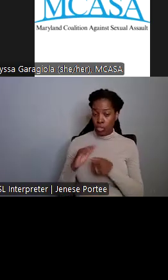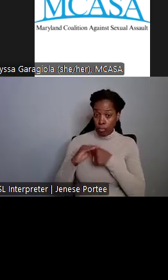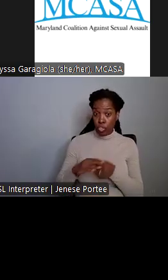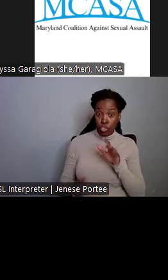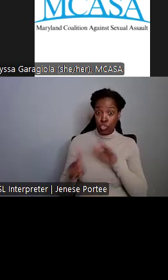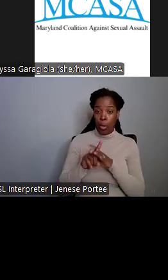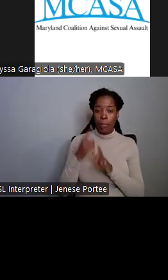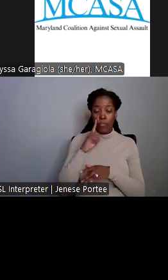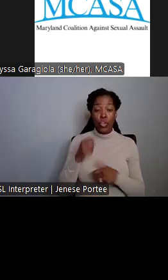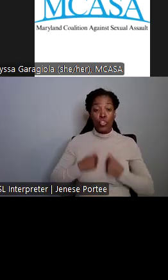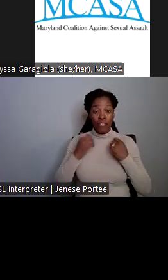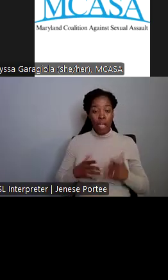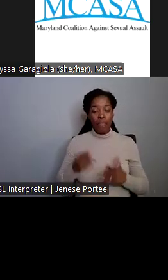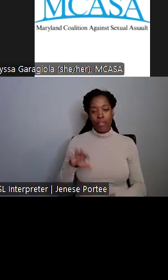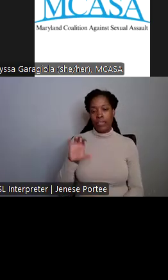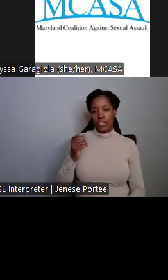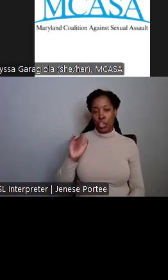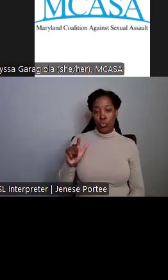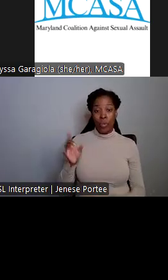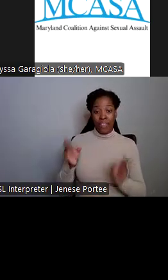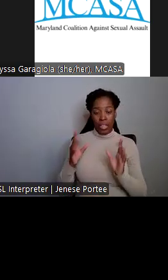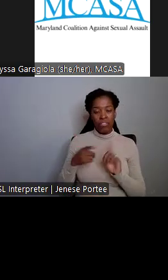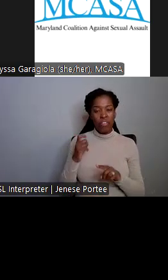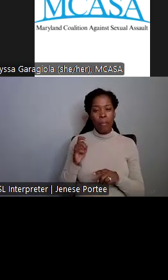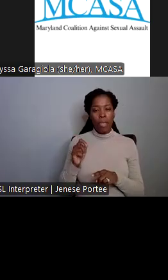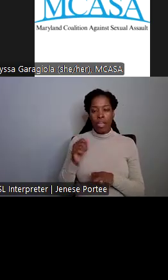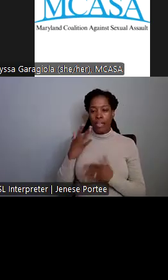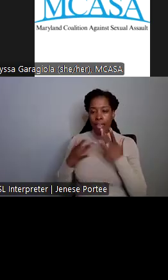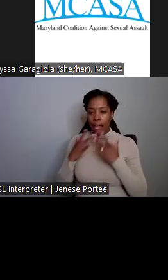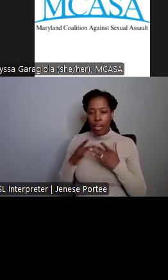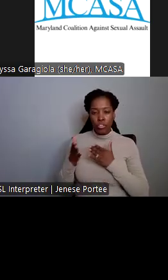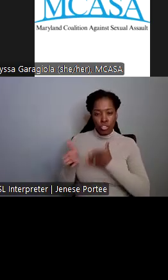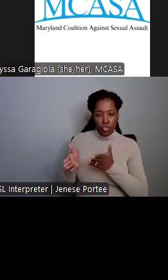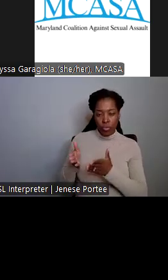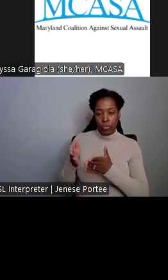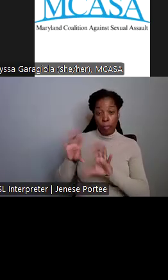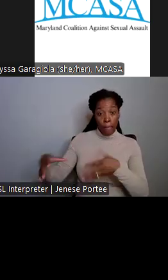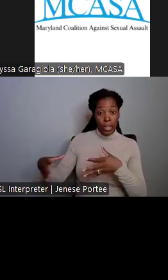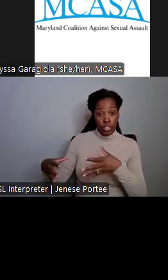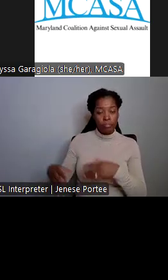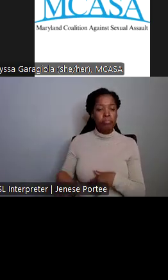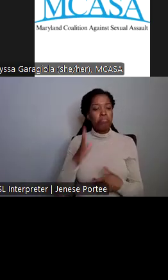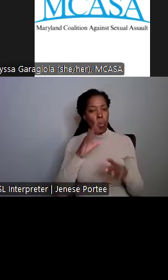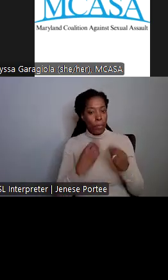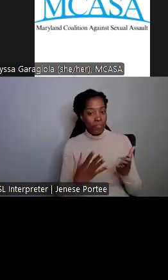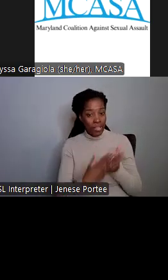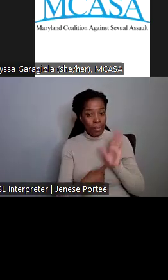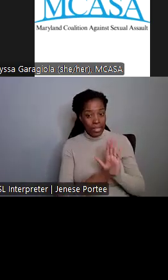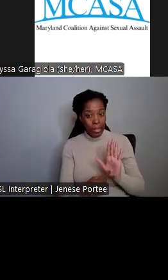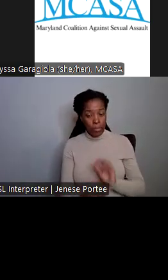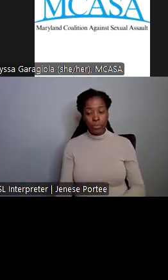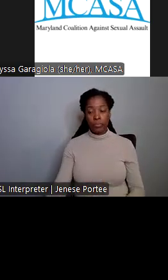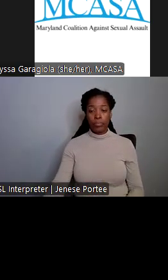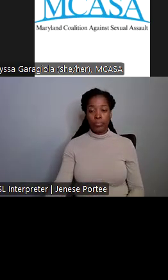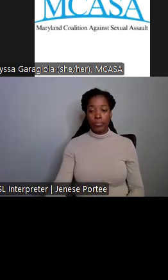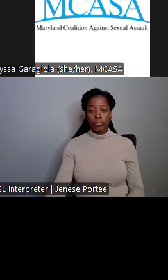sexual violence from an underserved population? So I want to give some examples. And for those of